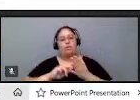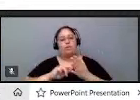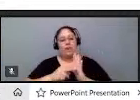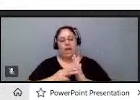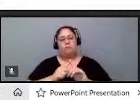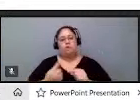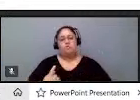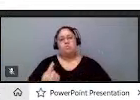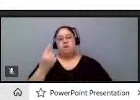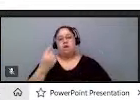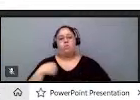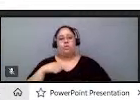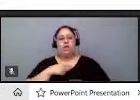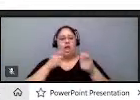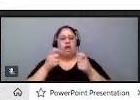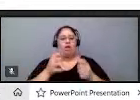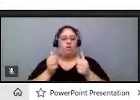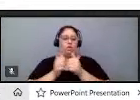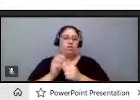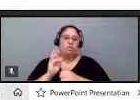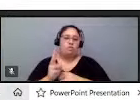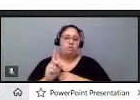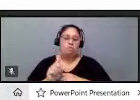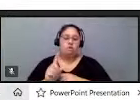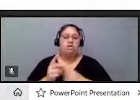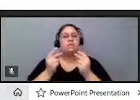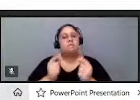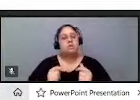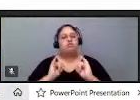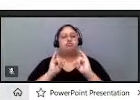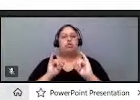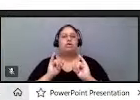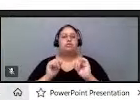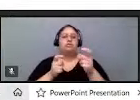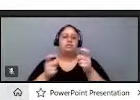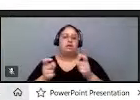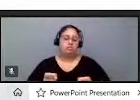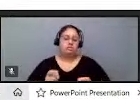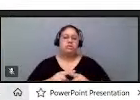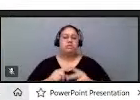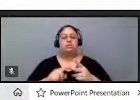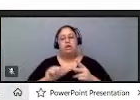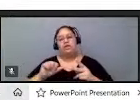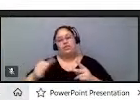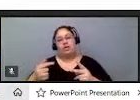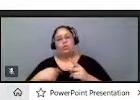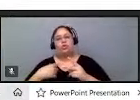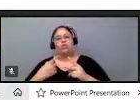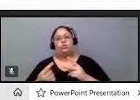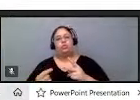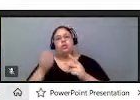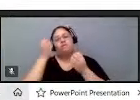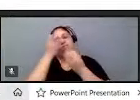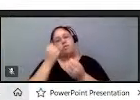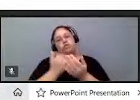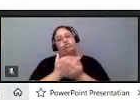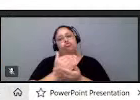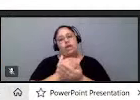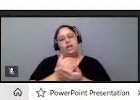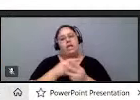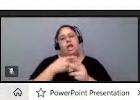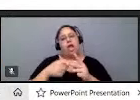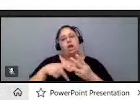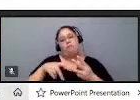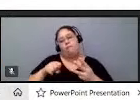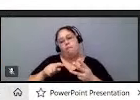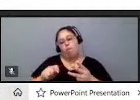the one we we will be dealing with is the immediate crisis management we'll then move on to the information sharing and the port